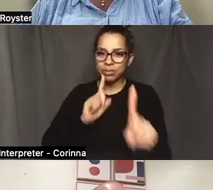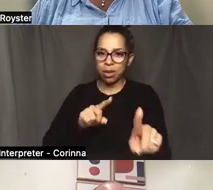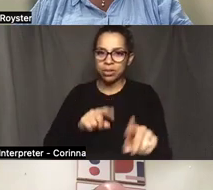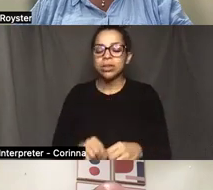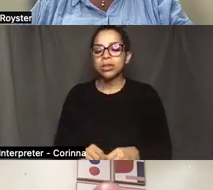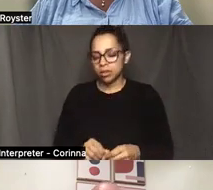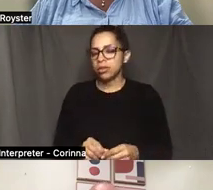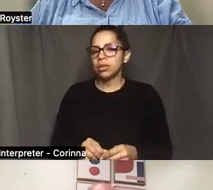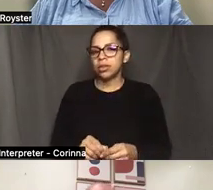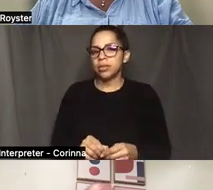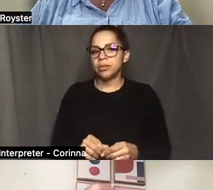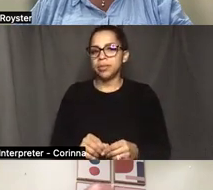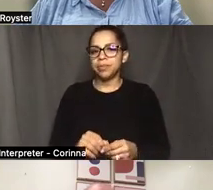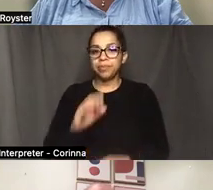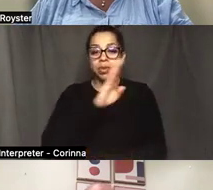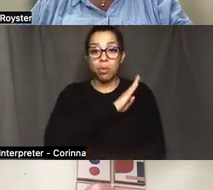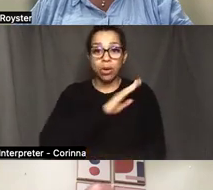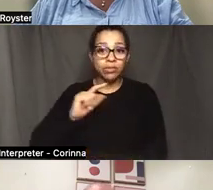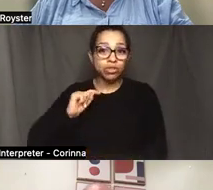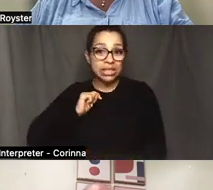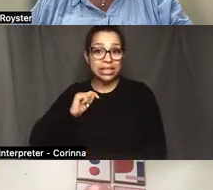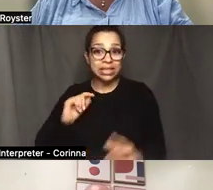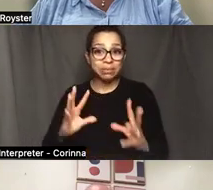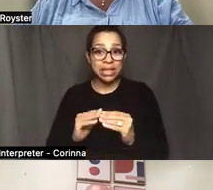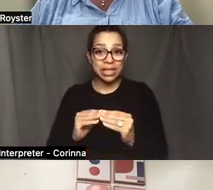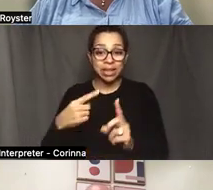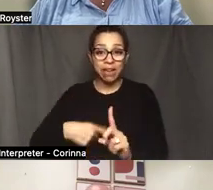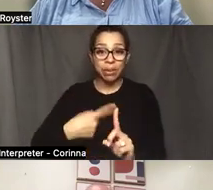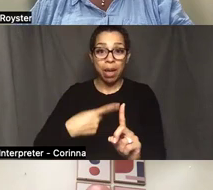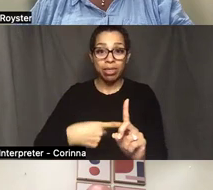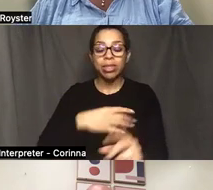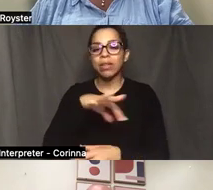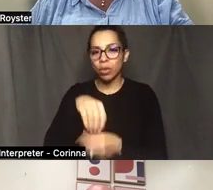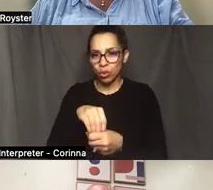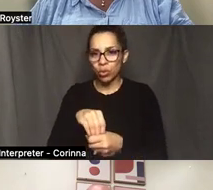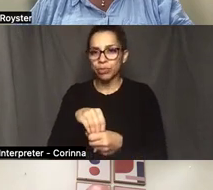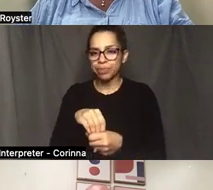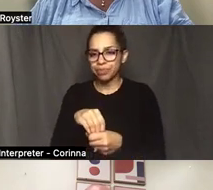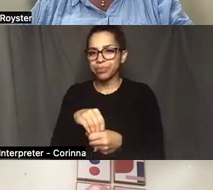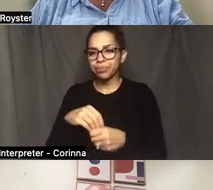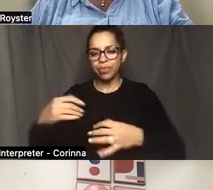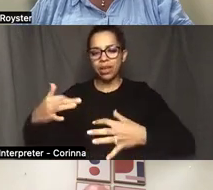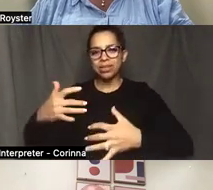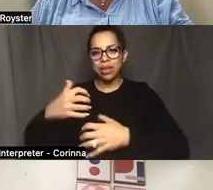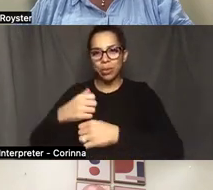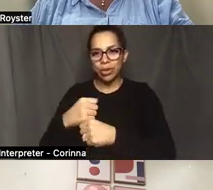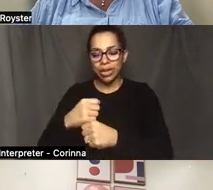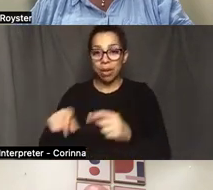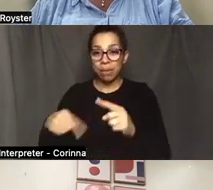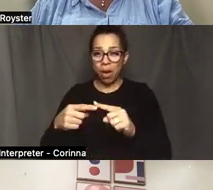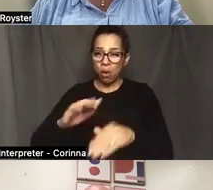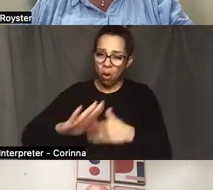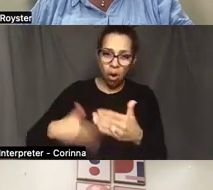The Board of Trustees meetings every month include a summary of all suspensions